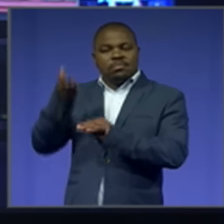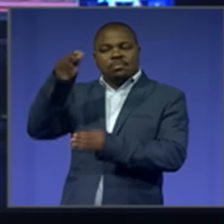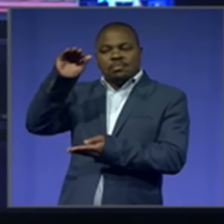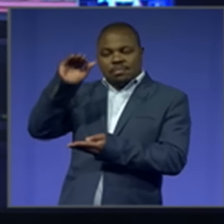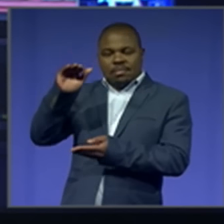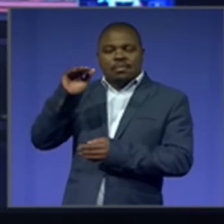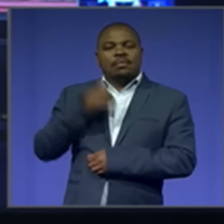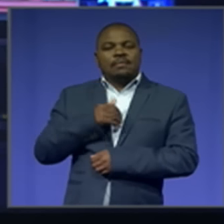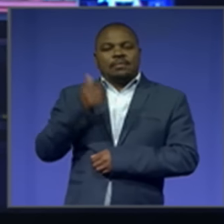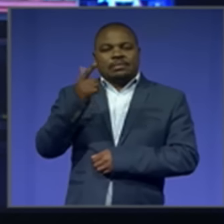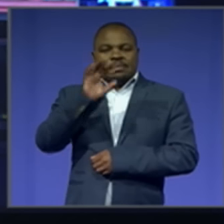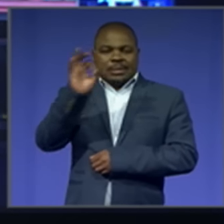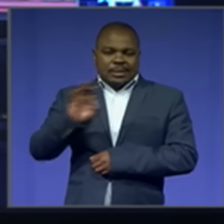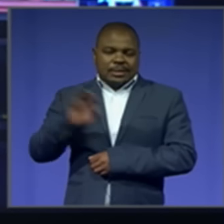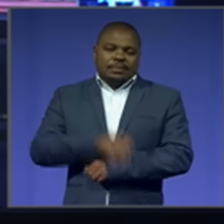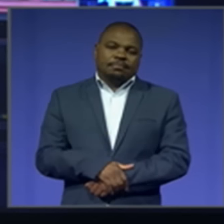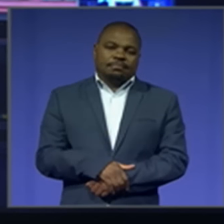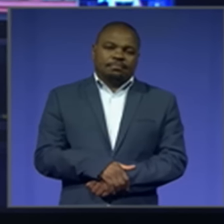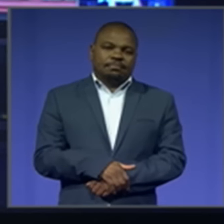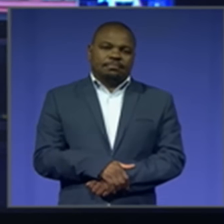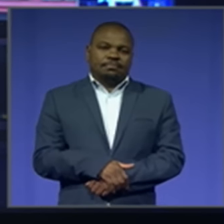kaofela.